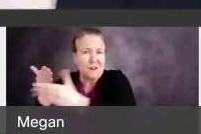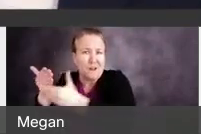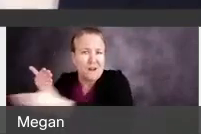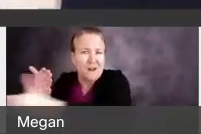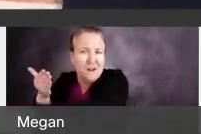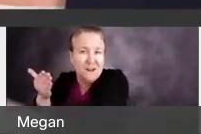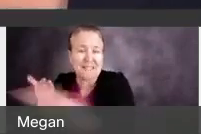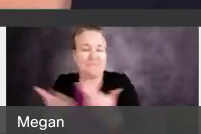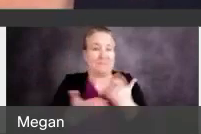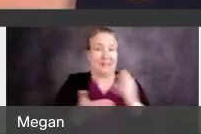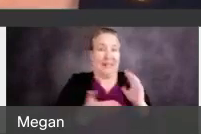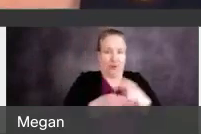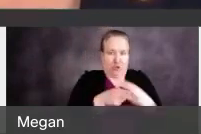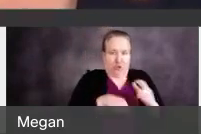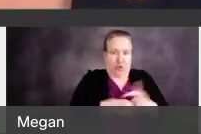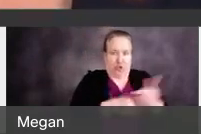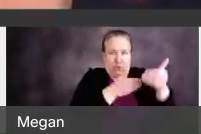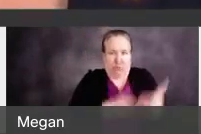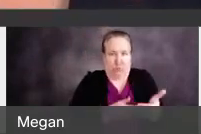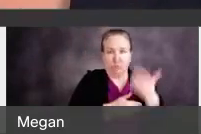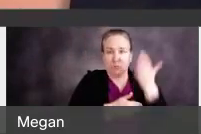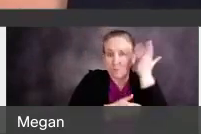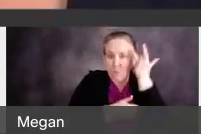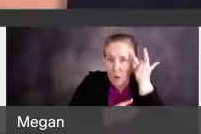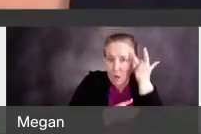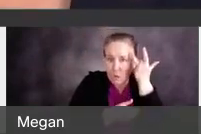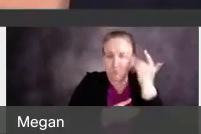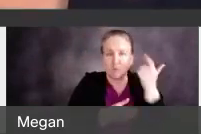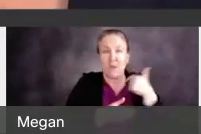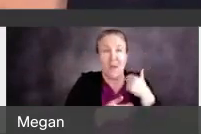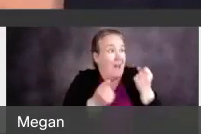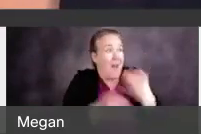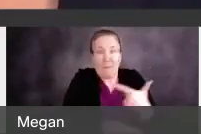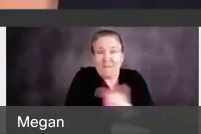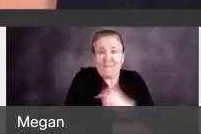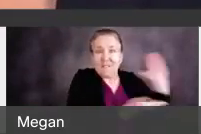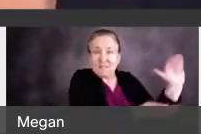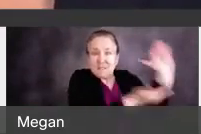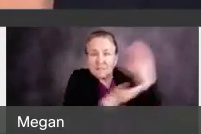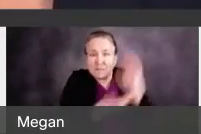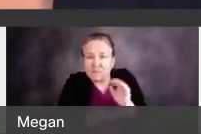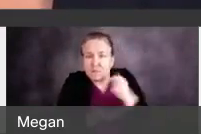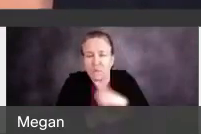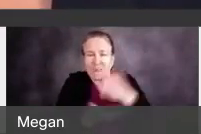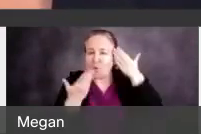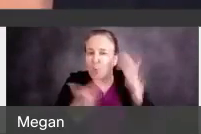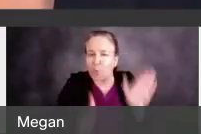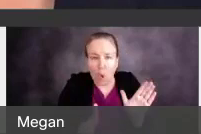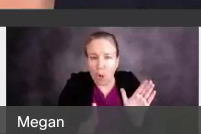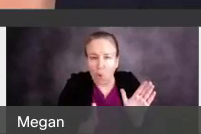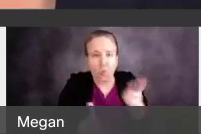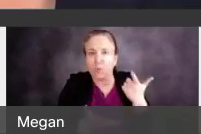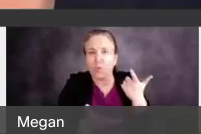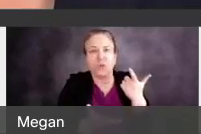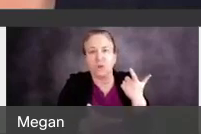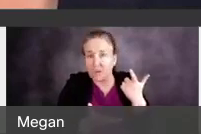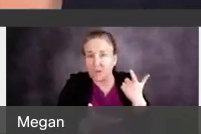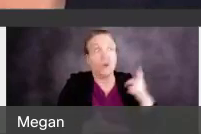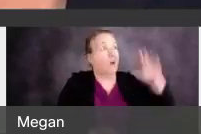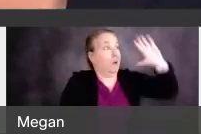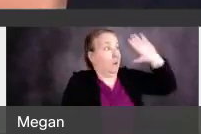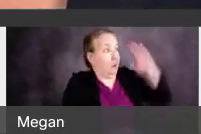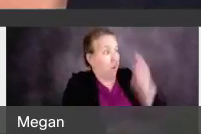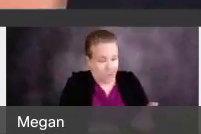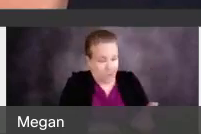do this because we do not have any certainty about how much vaccine we're going to receive each week until the vaccine